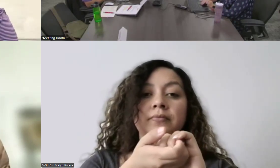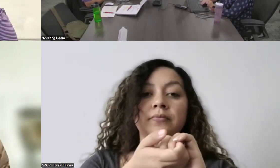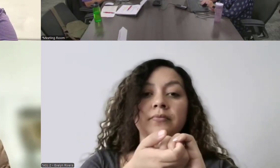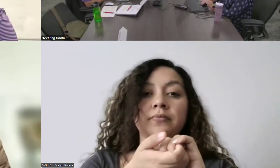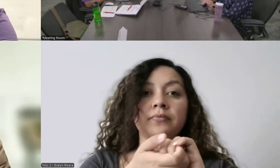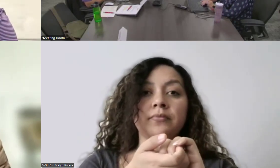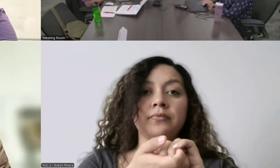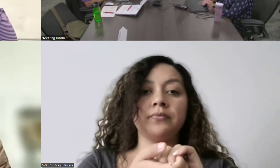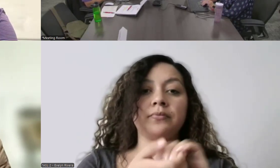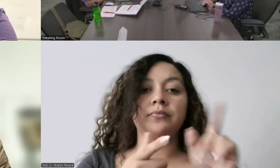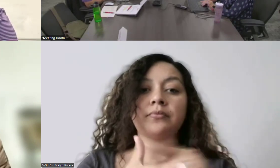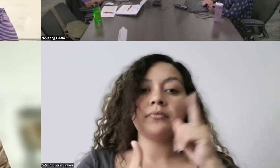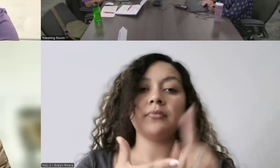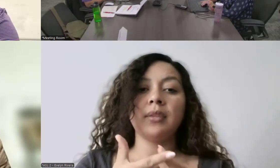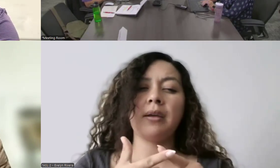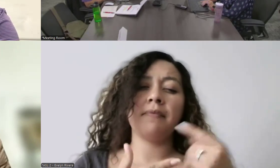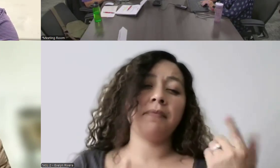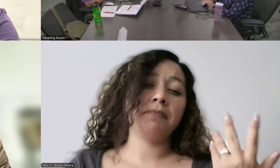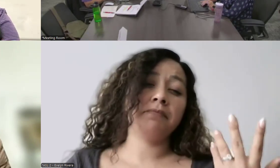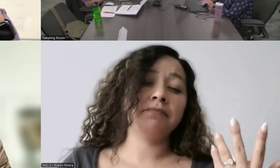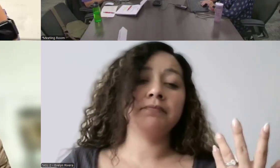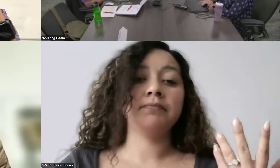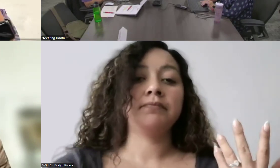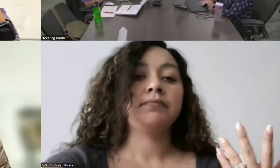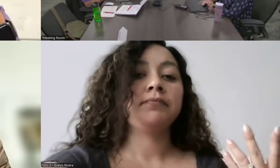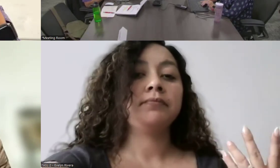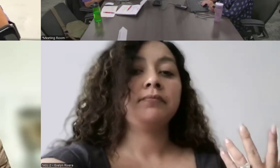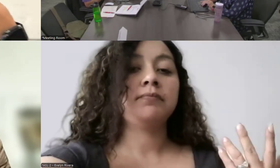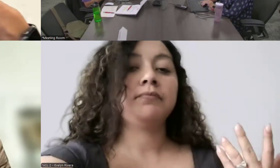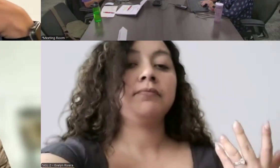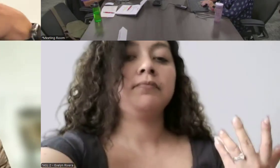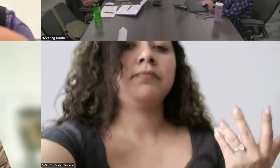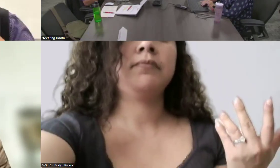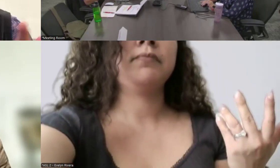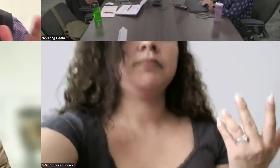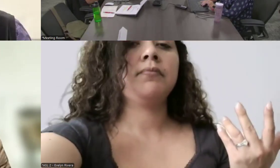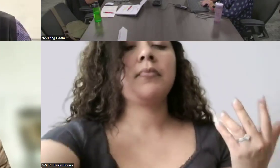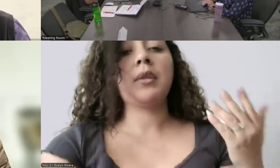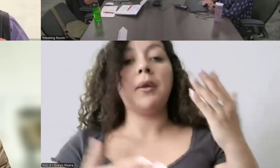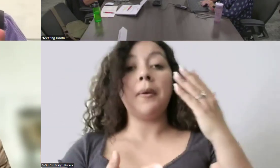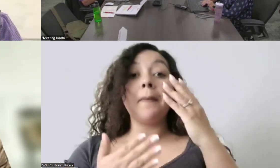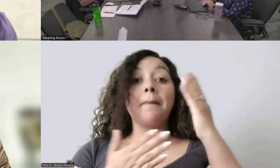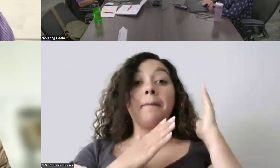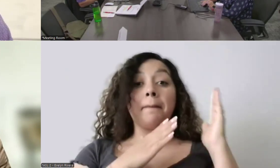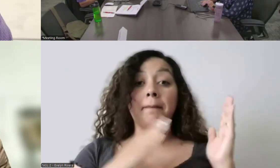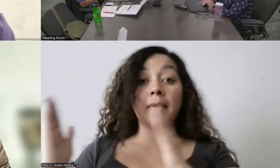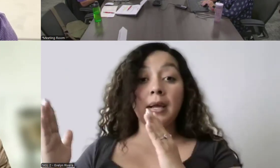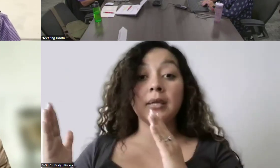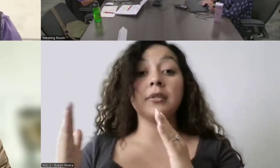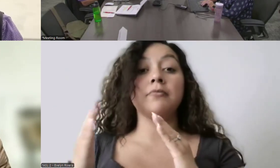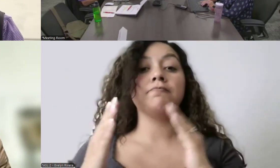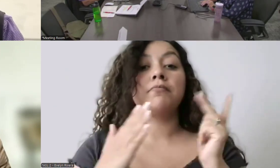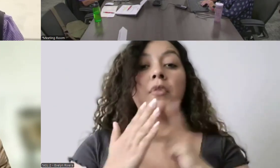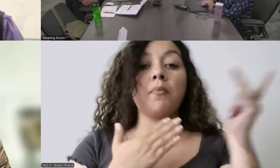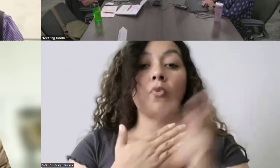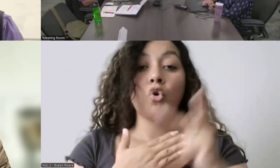And then that's 5 programs. We need more programs to pair seniors with young people. I think